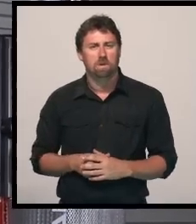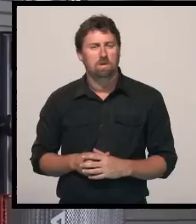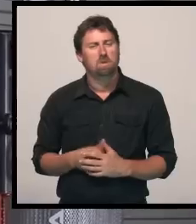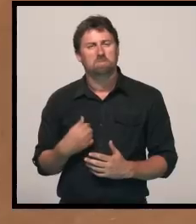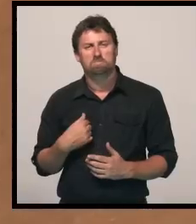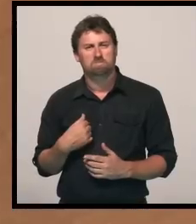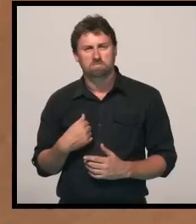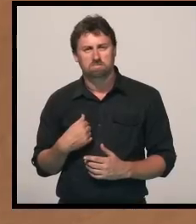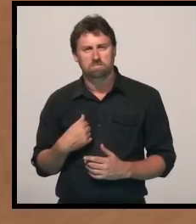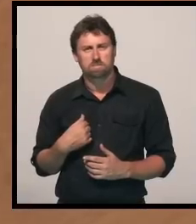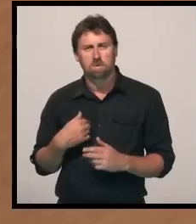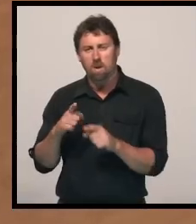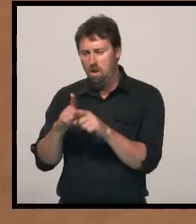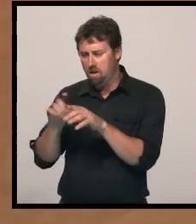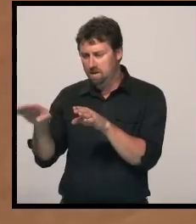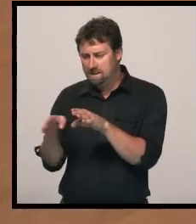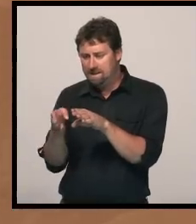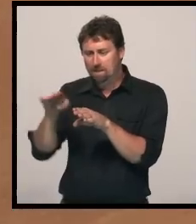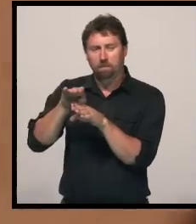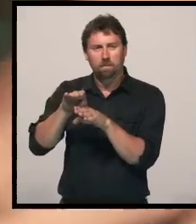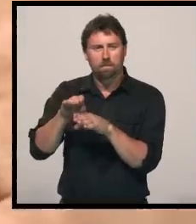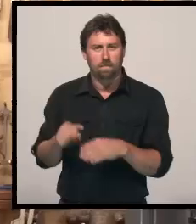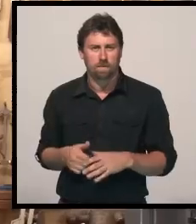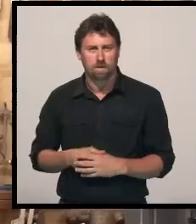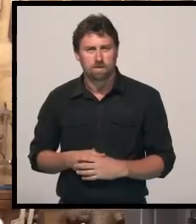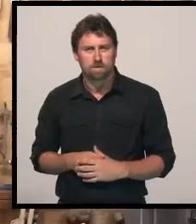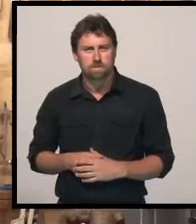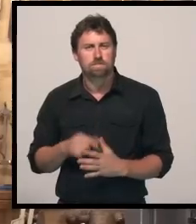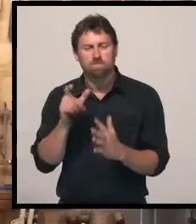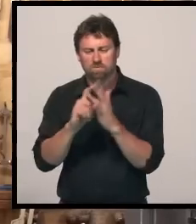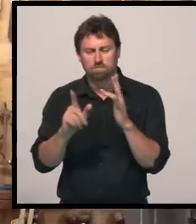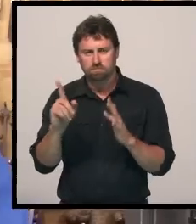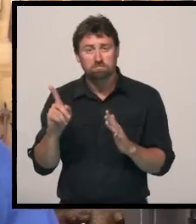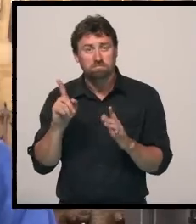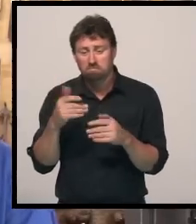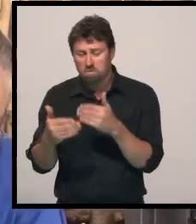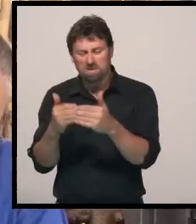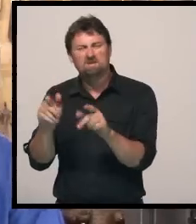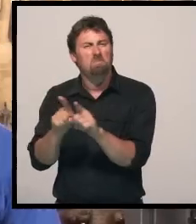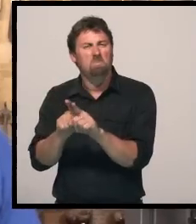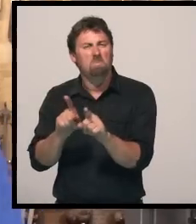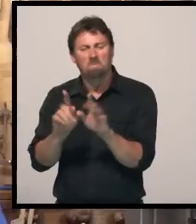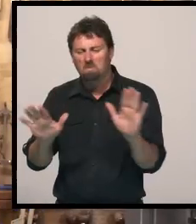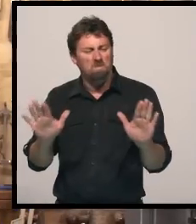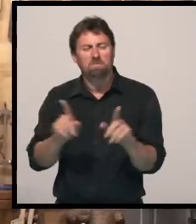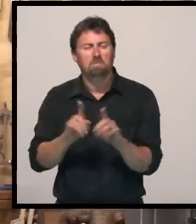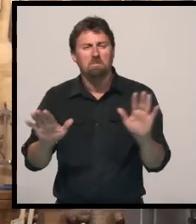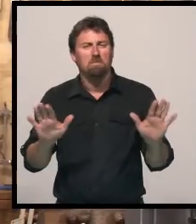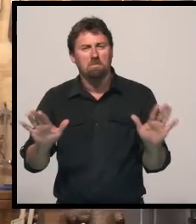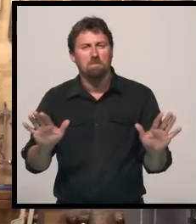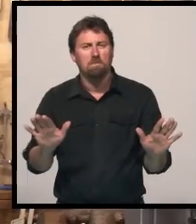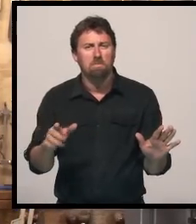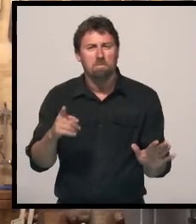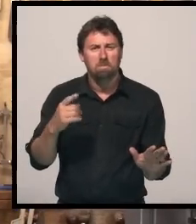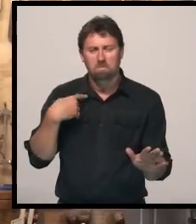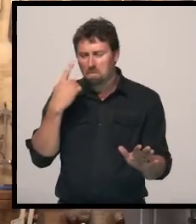but I want to put a step on these. So what you do is, same process, work out how